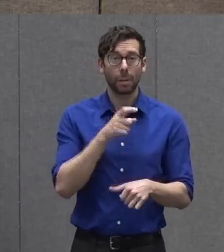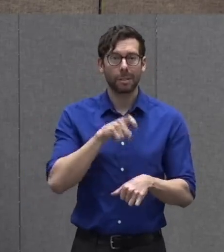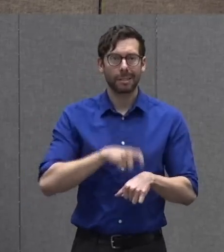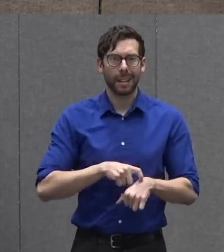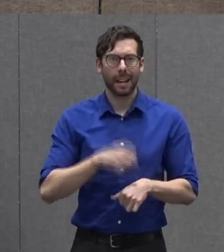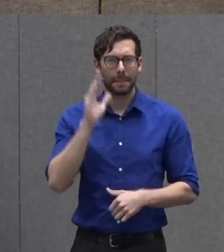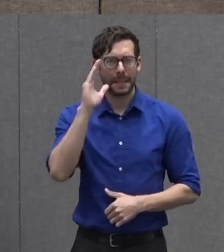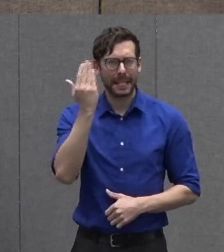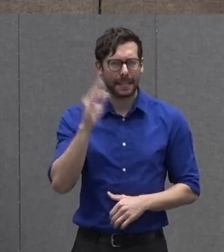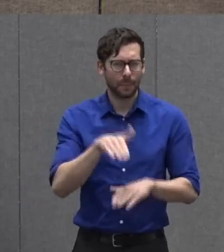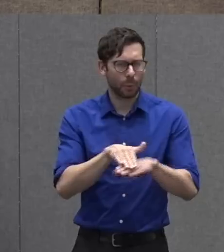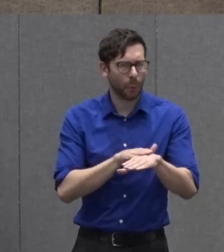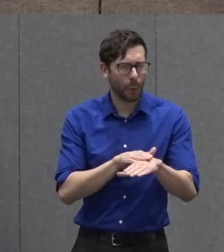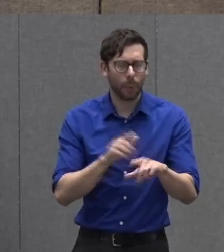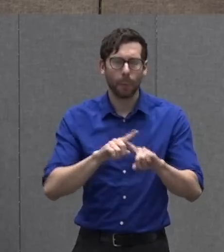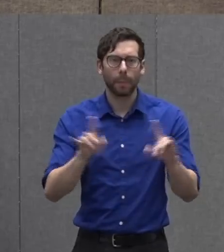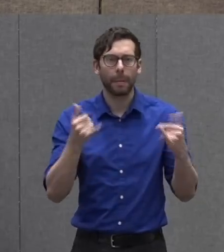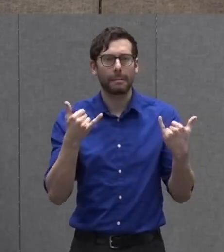this go faster?